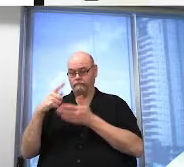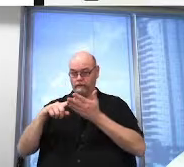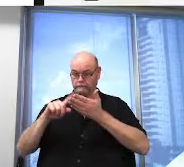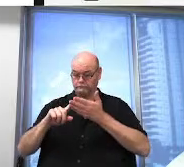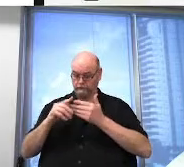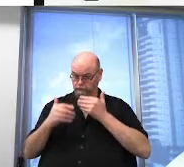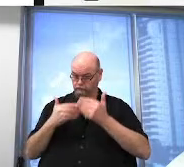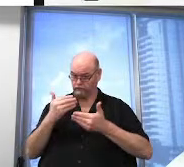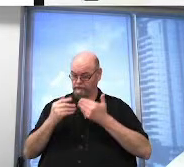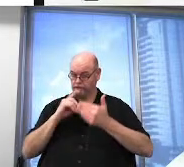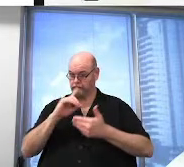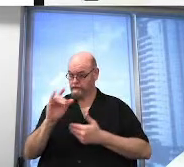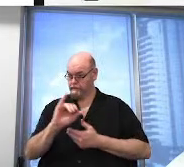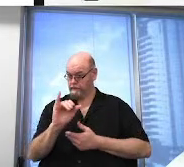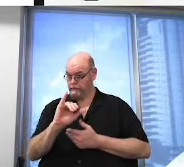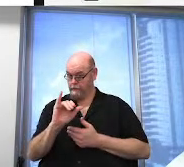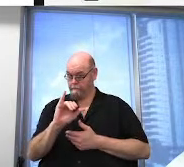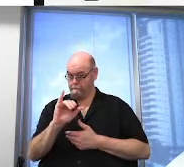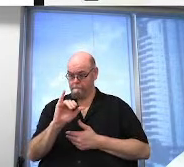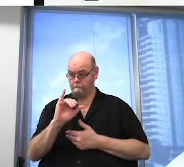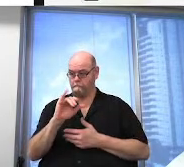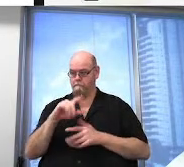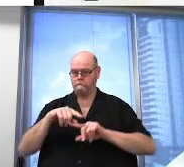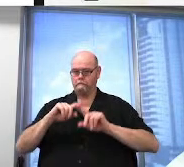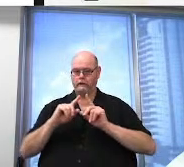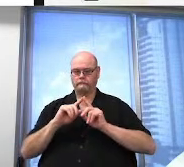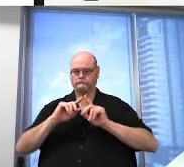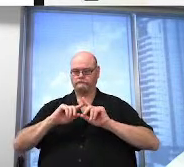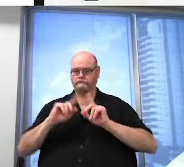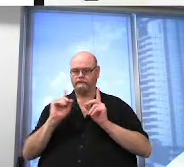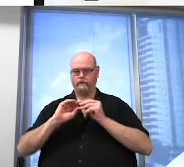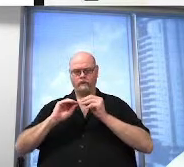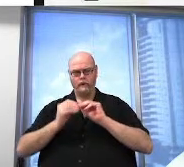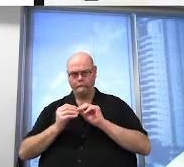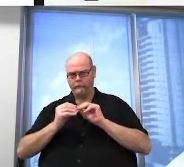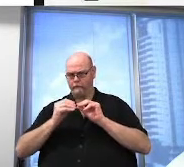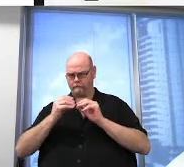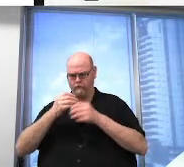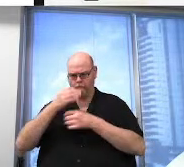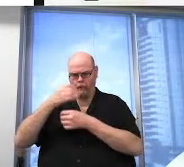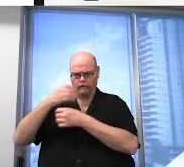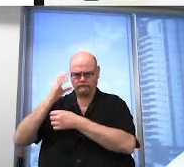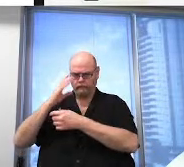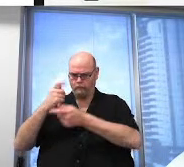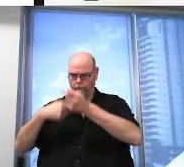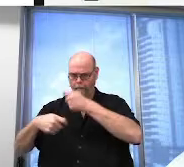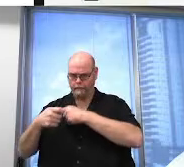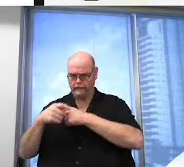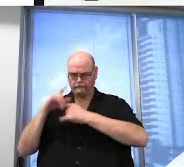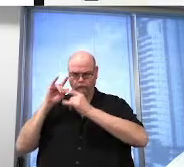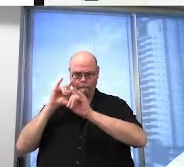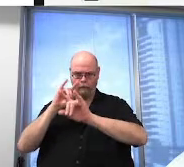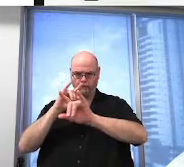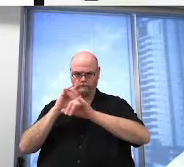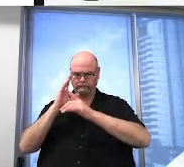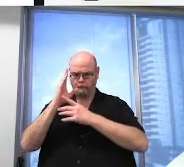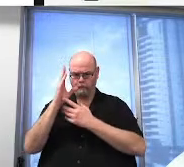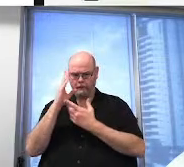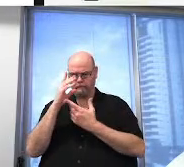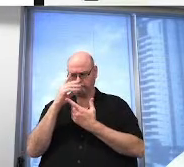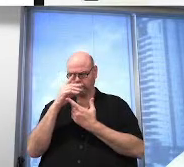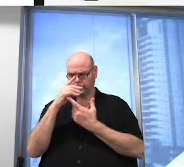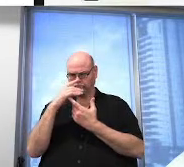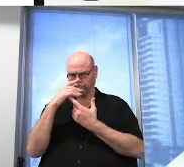is the inspection process the same and there's just a different number of poles that would get replaced, or is there a different level